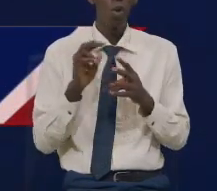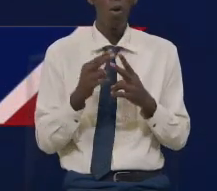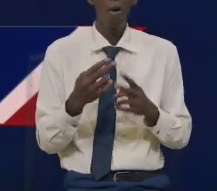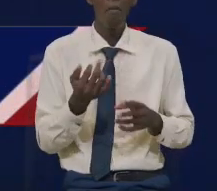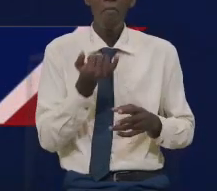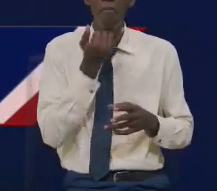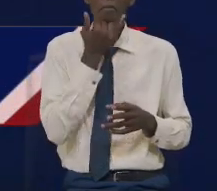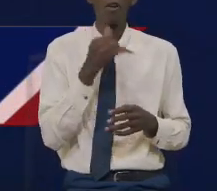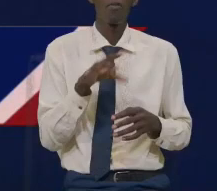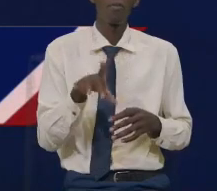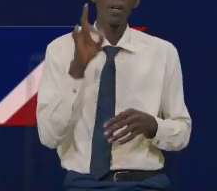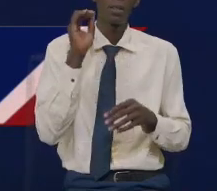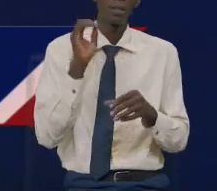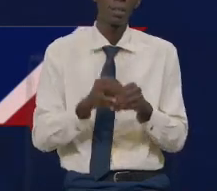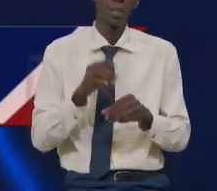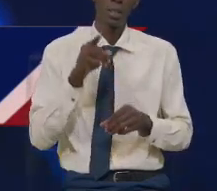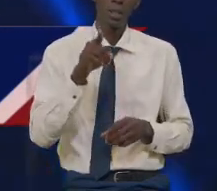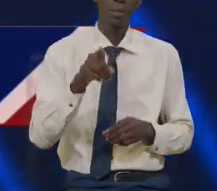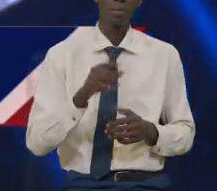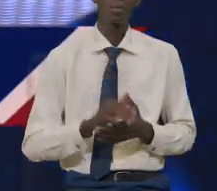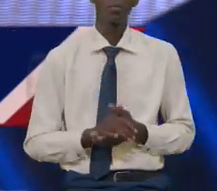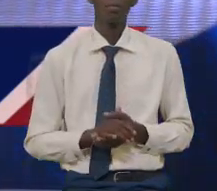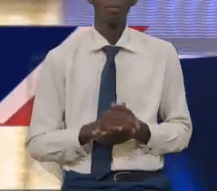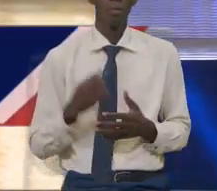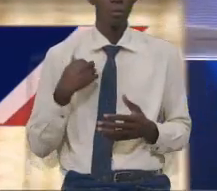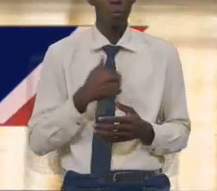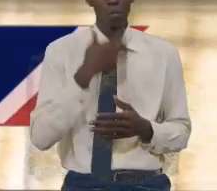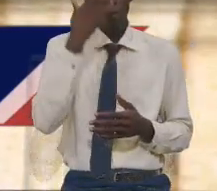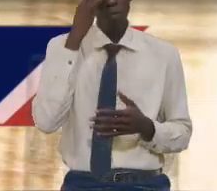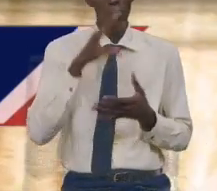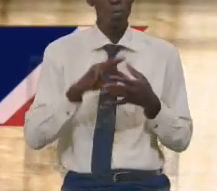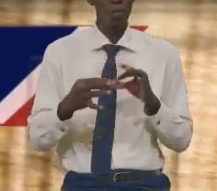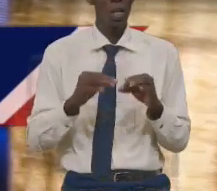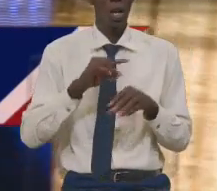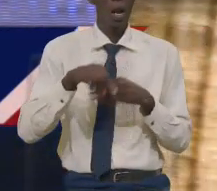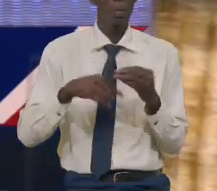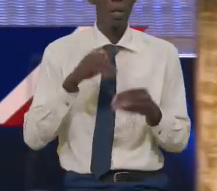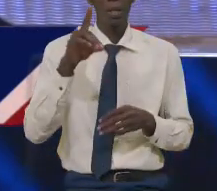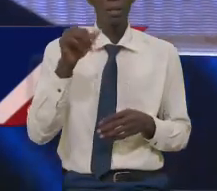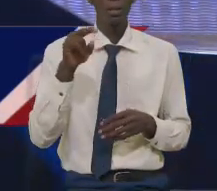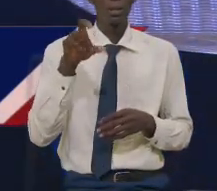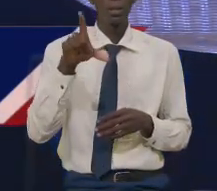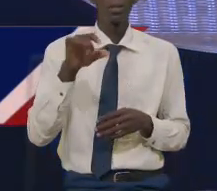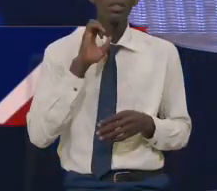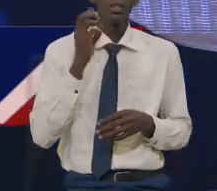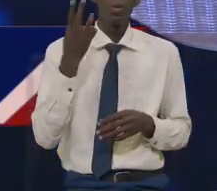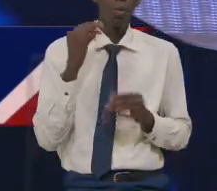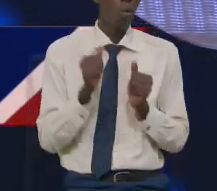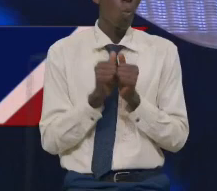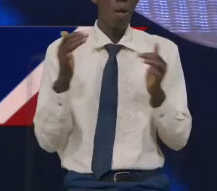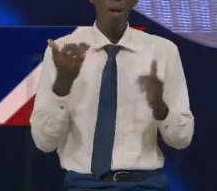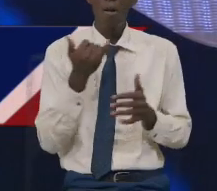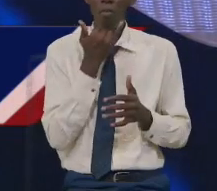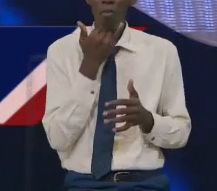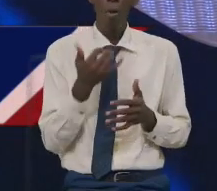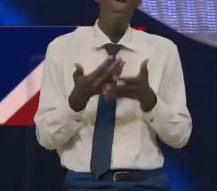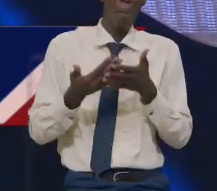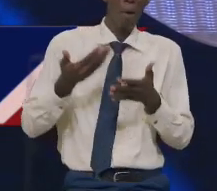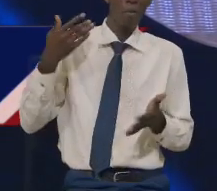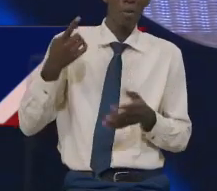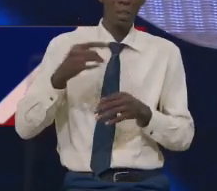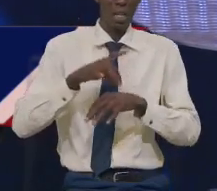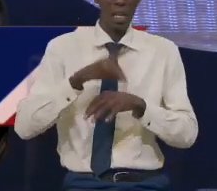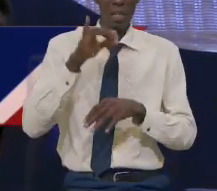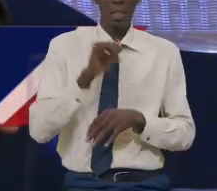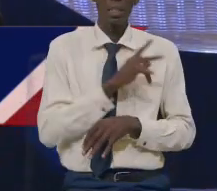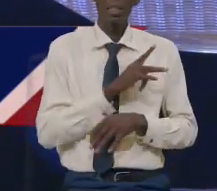or fault found in him. We know the story about Daniel. He was faultless before the earthly king. He